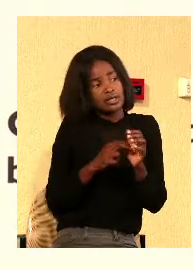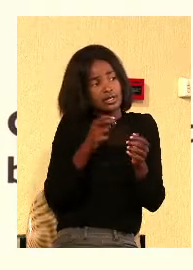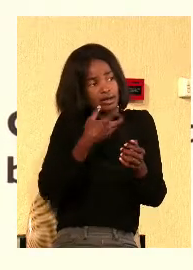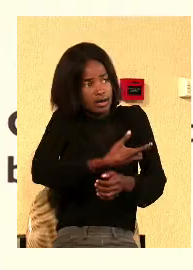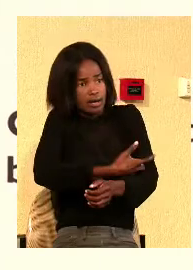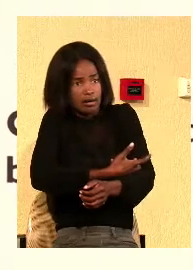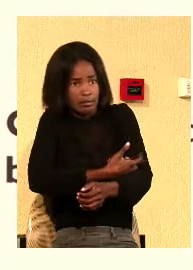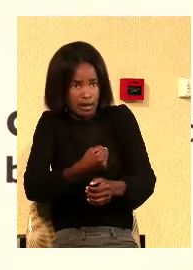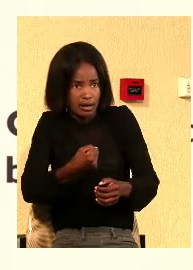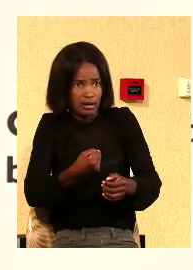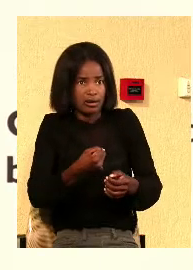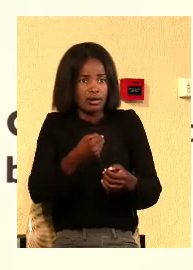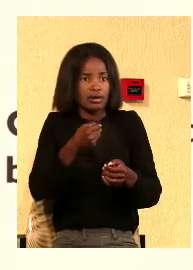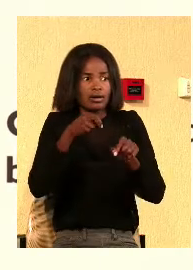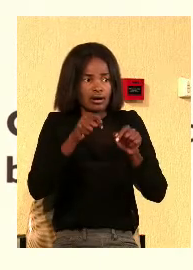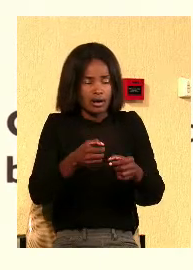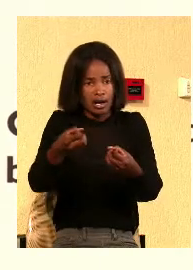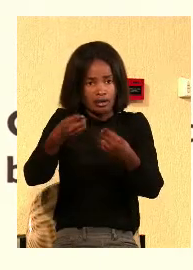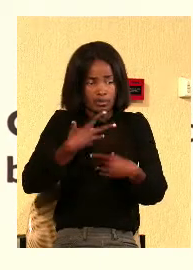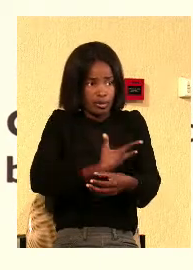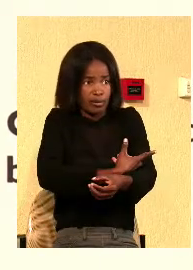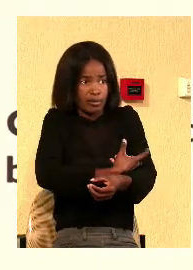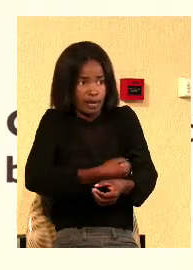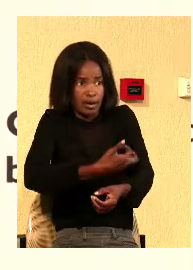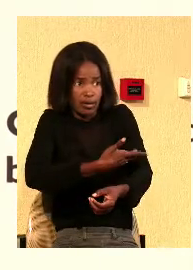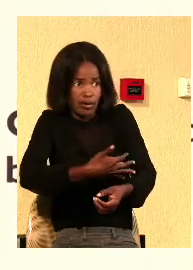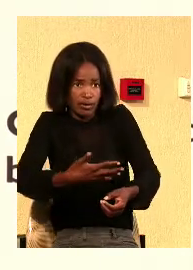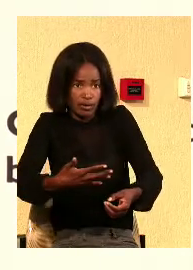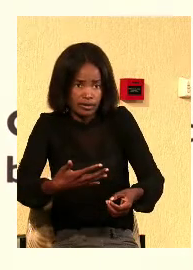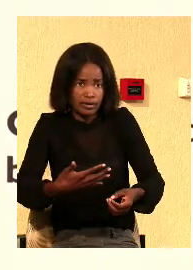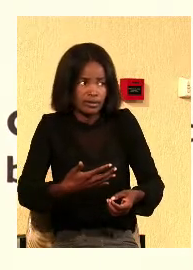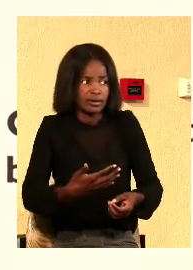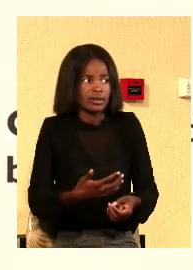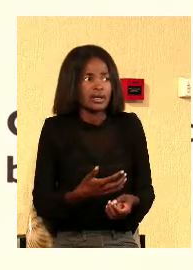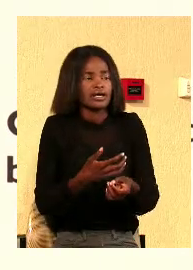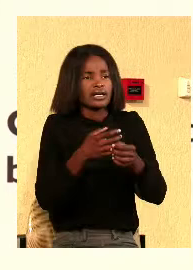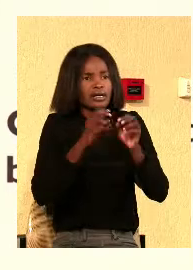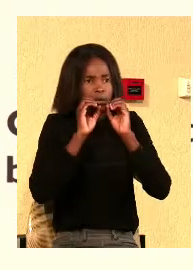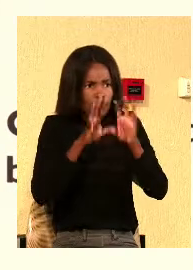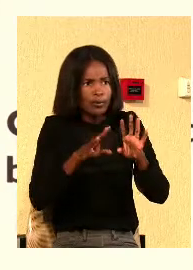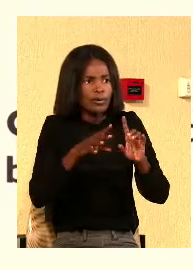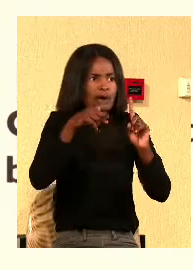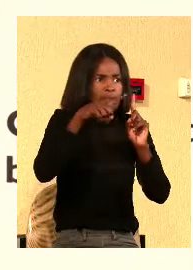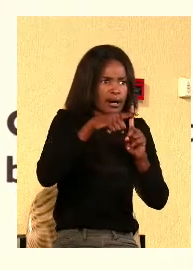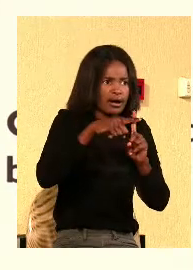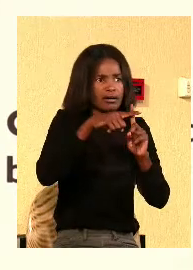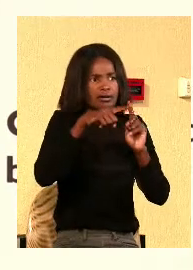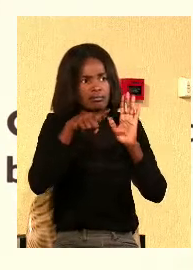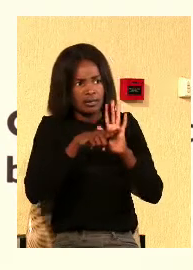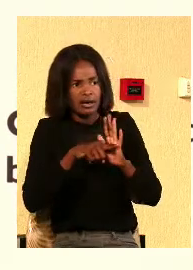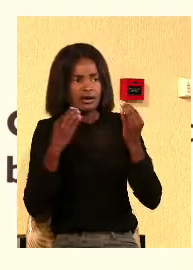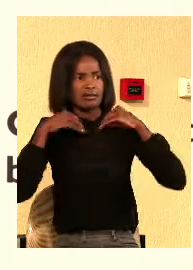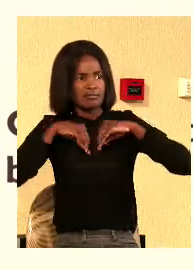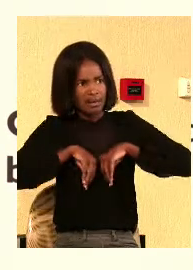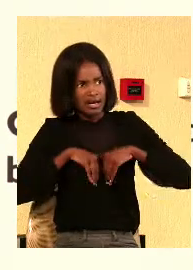to receive a blinded test to report on it whether it's positive or negative. We don't know the outcome as